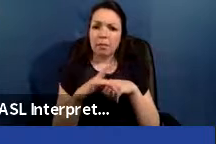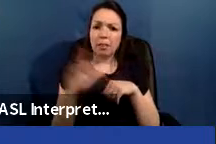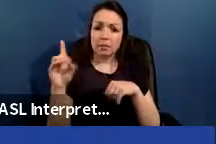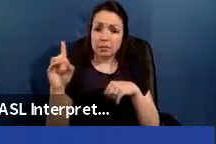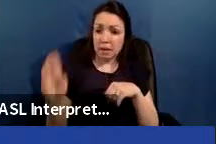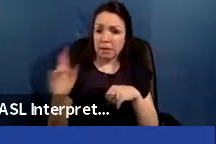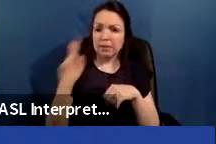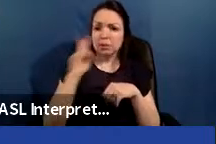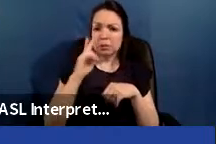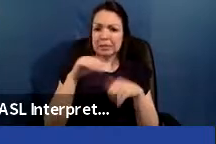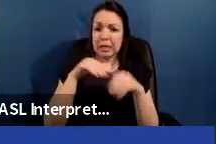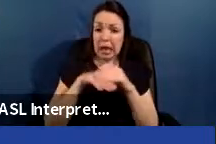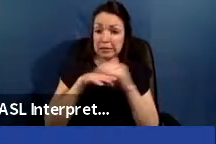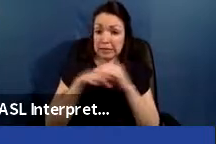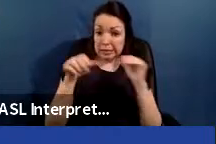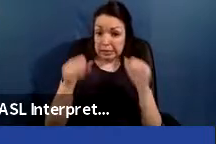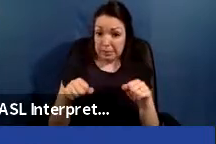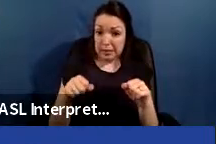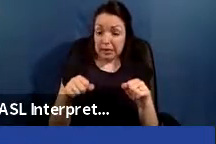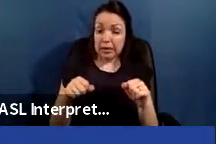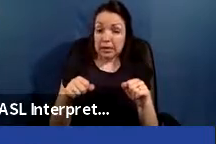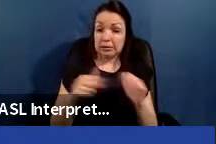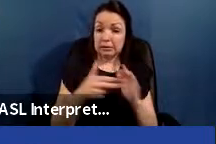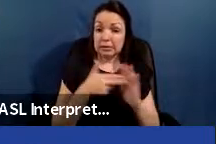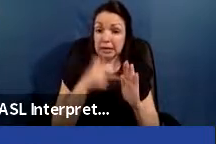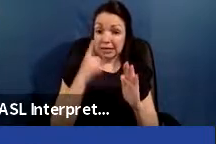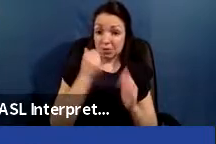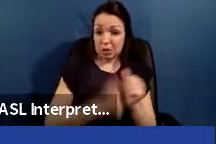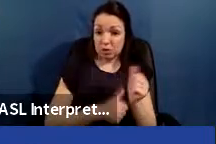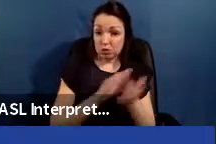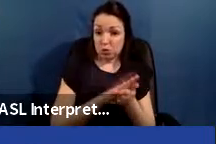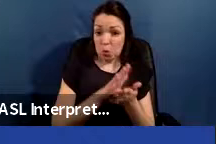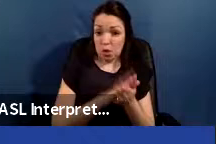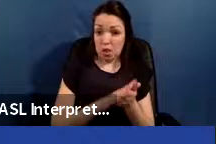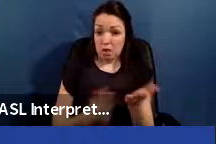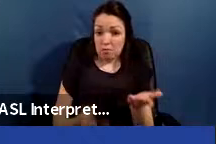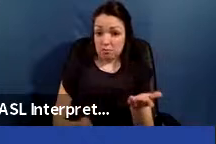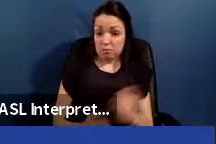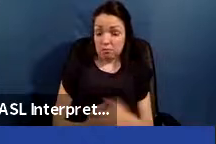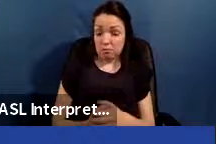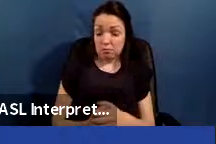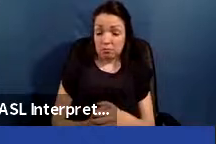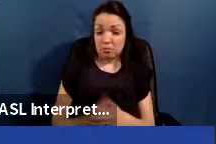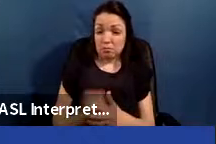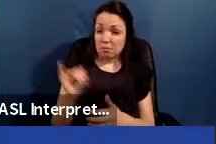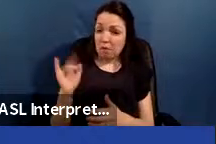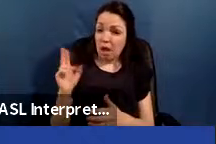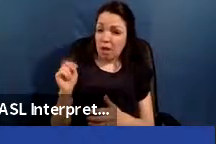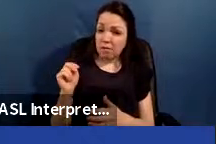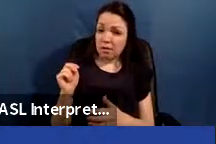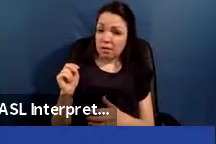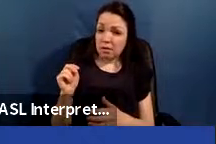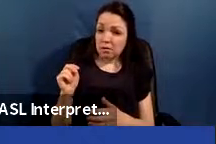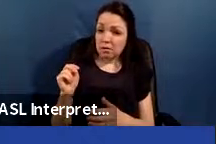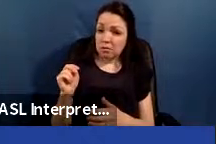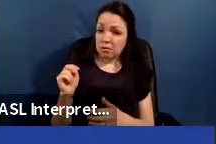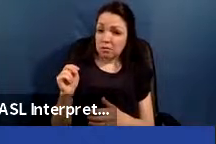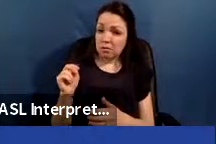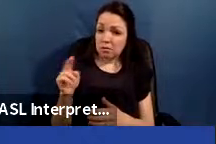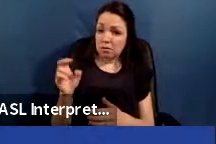the accessibility status of each school. I don't know if that's something Ivan or Vinny want to respond